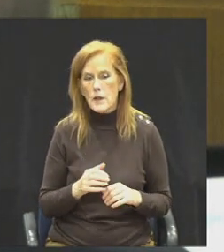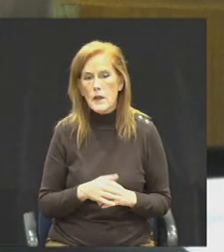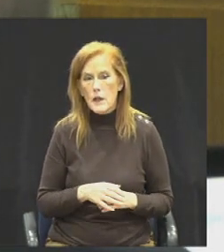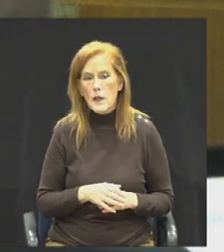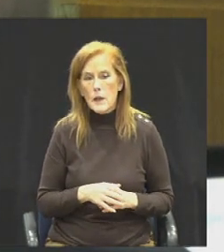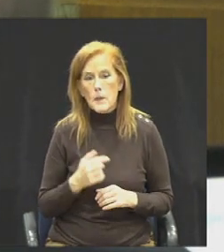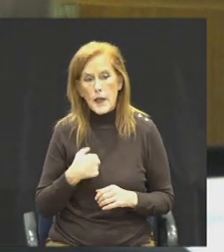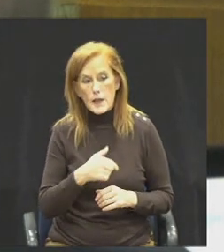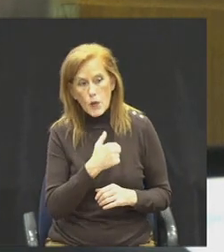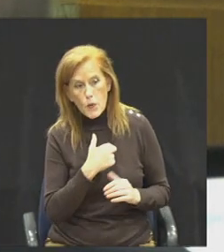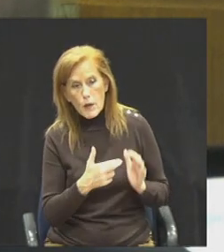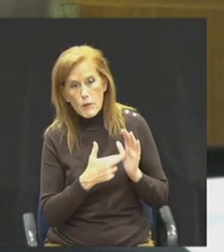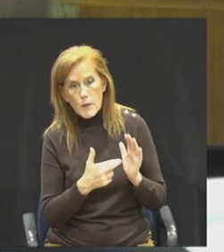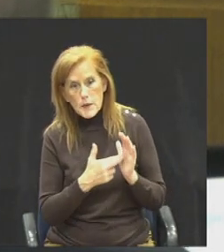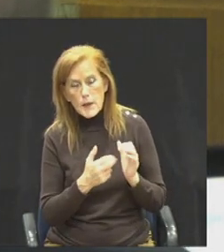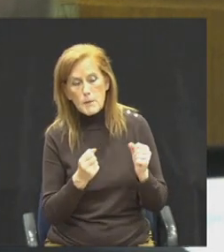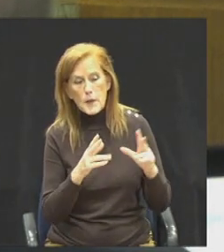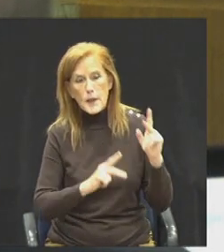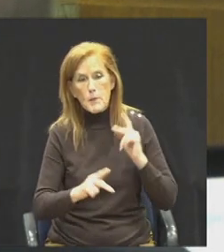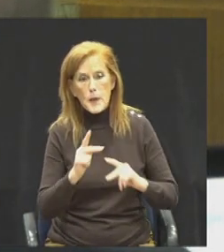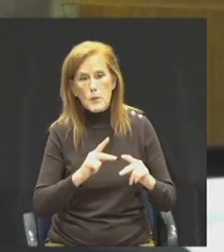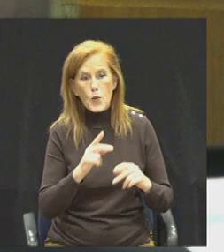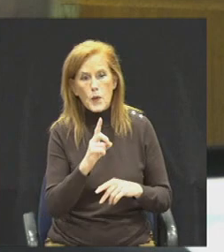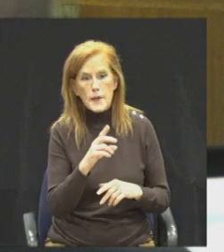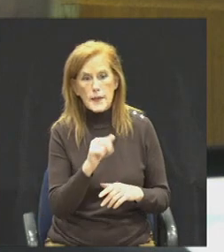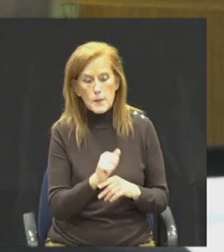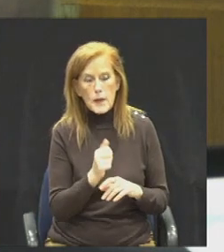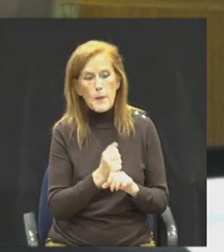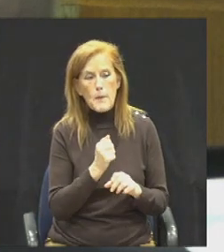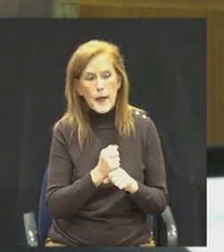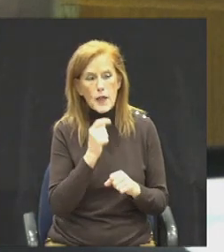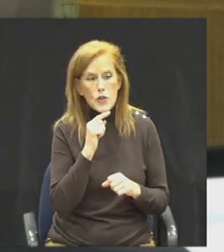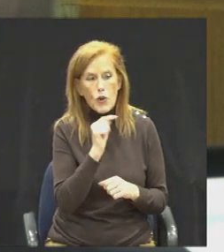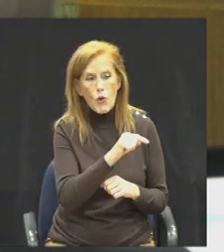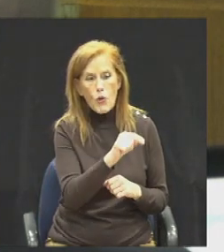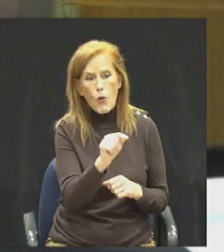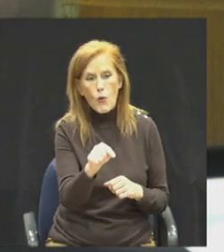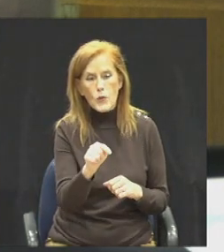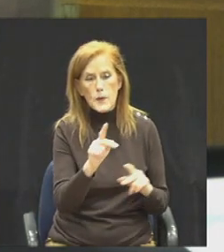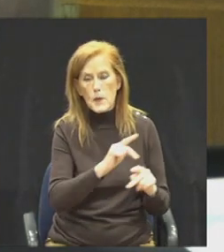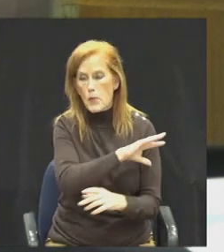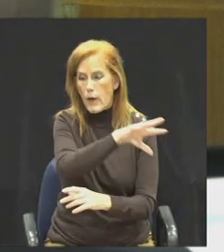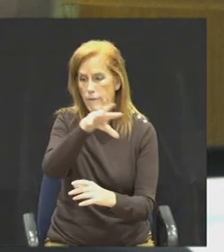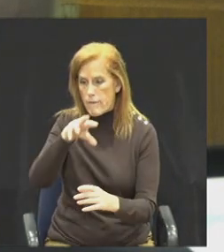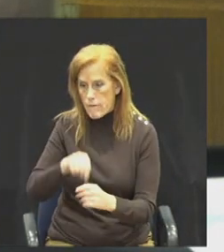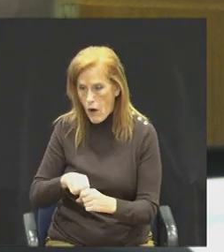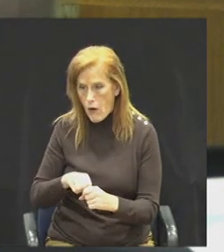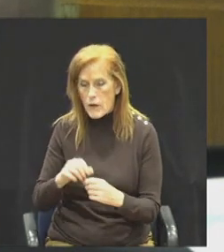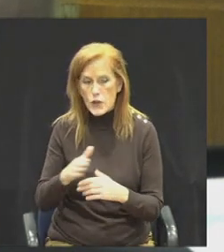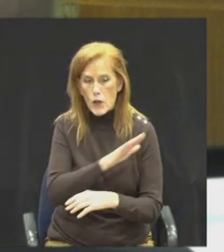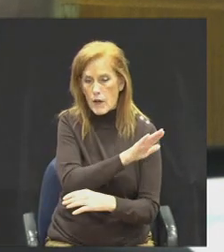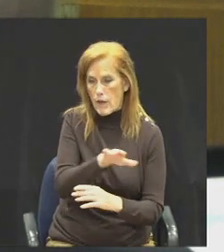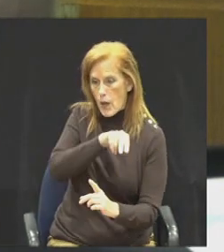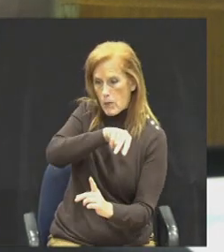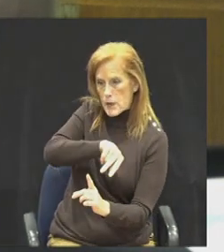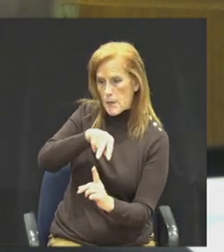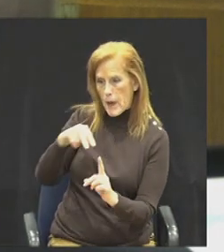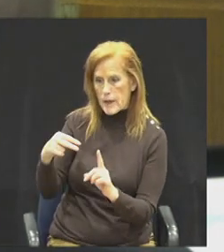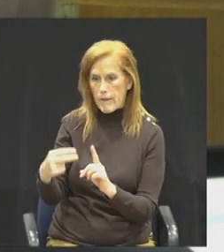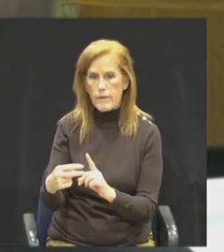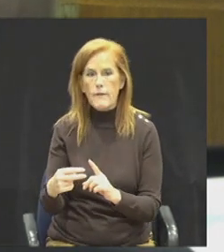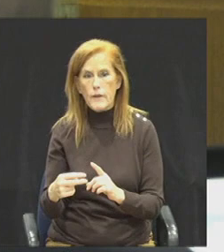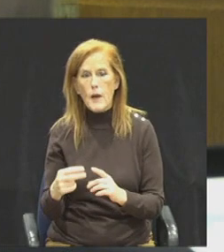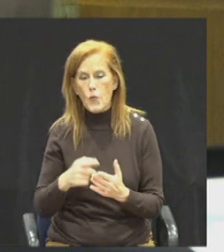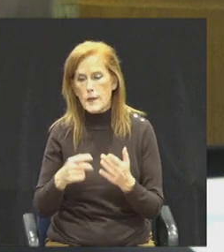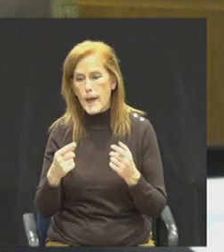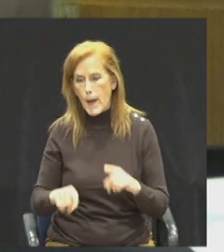experiencing and representing disability being a part and really, you know, sharing their perspectives on what's